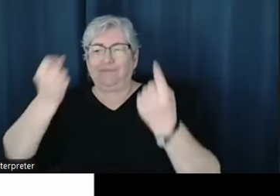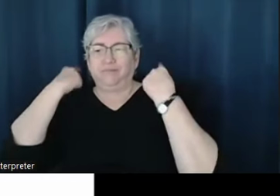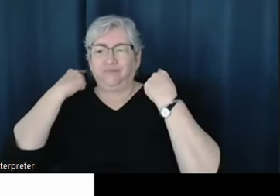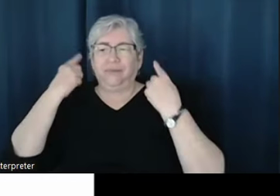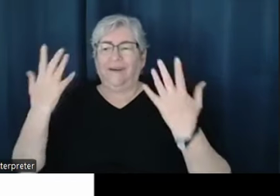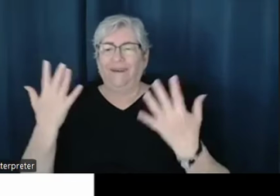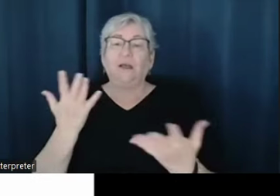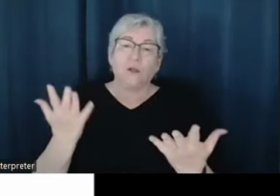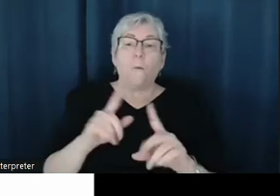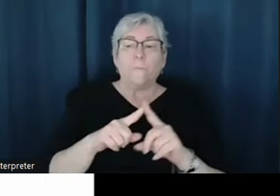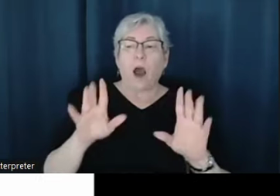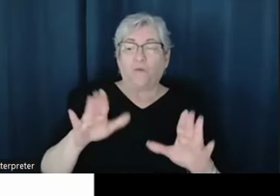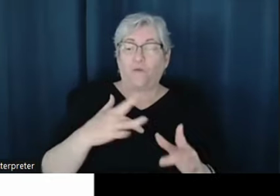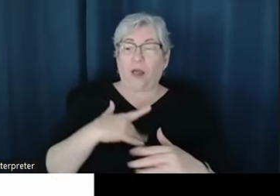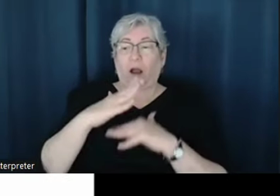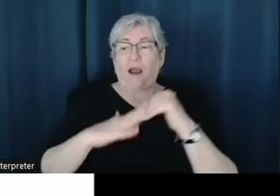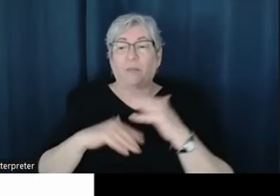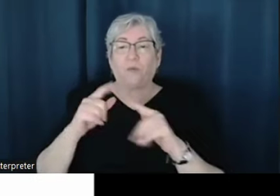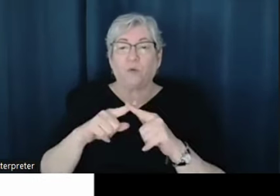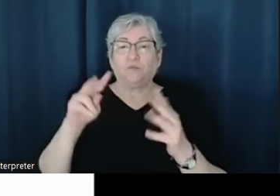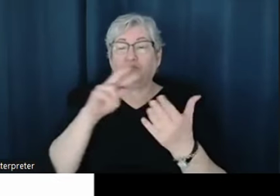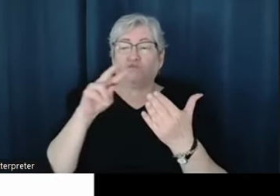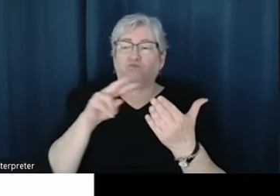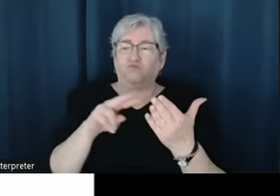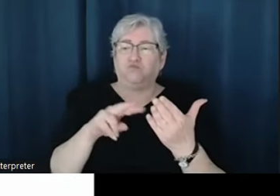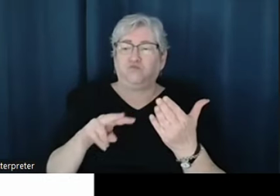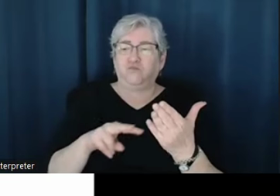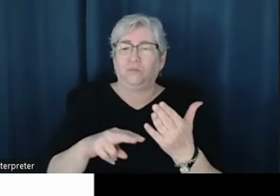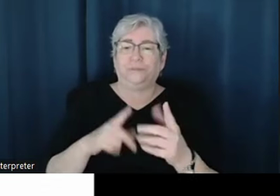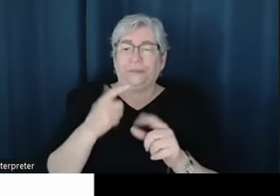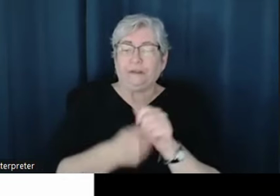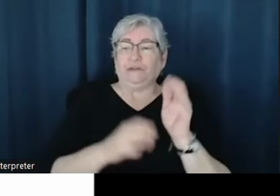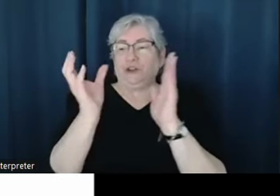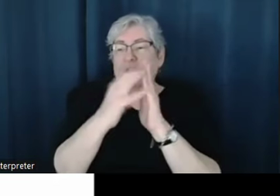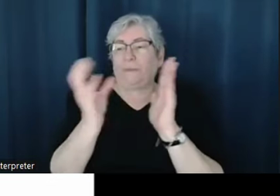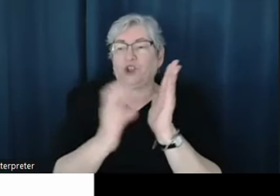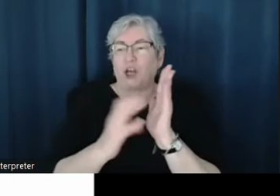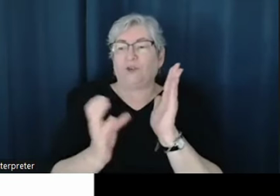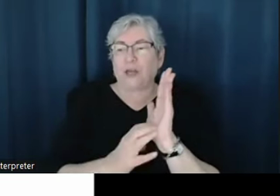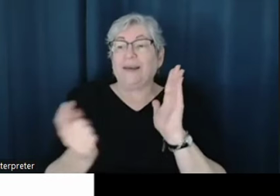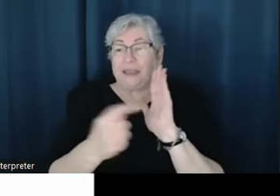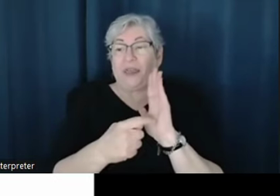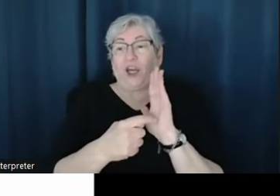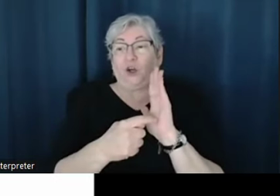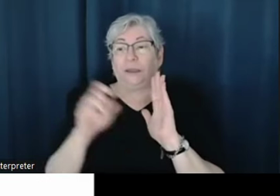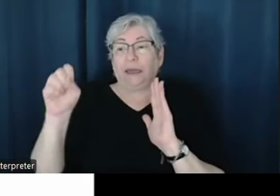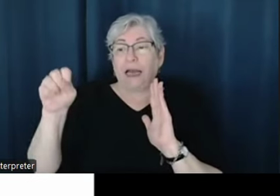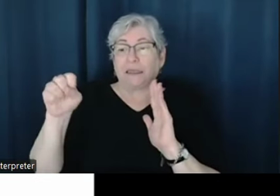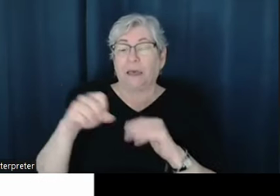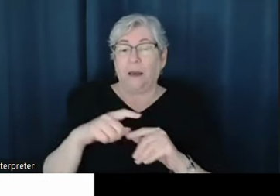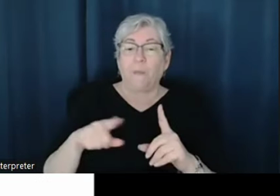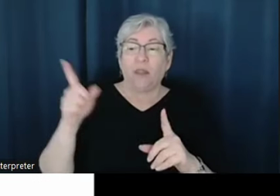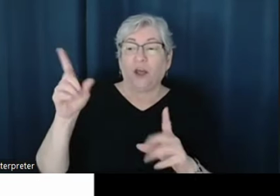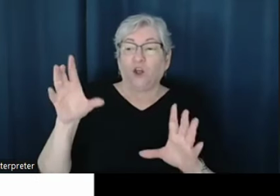But it is, if you're comfortable with wading through stuff and really want chapter and verse, it's all in there. So that what they're doing